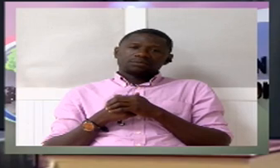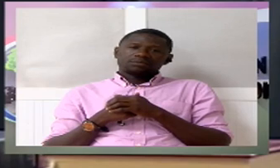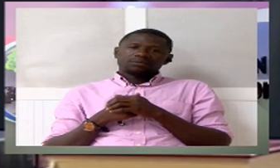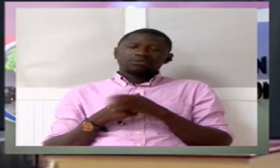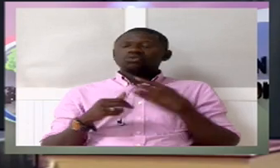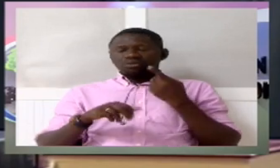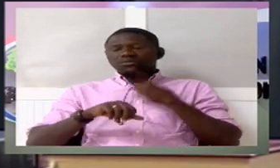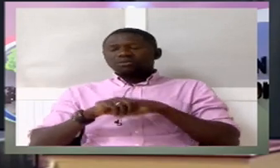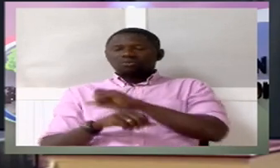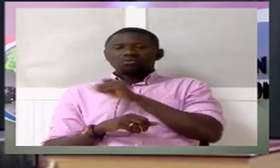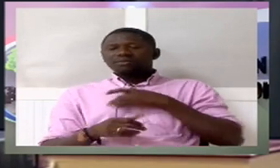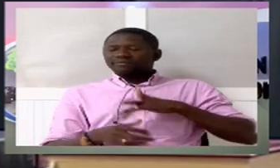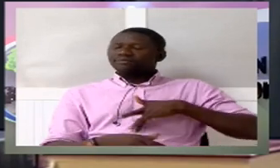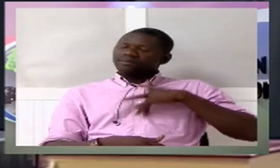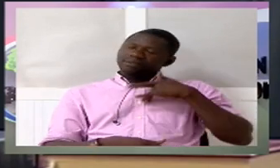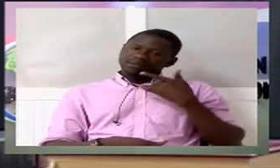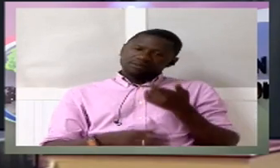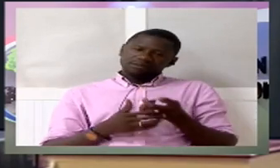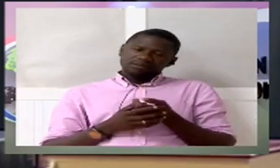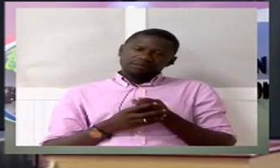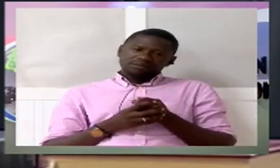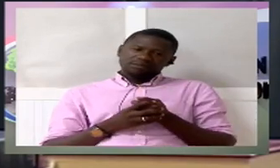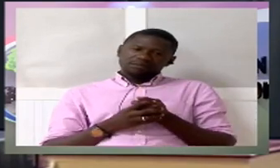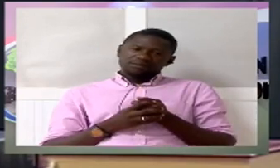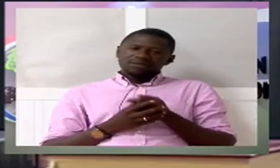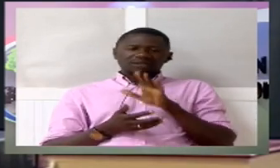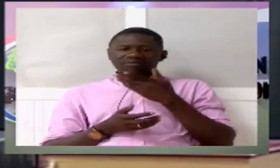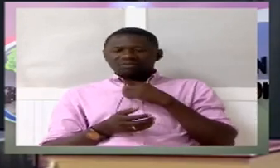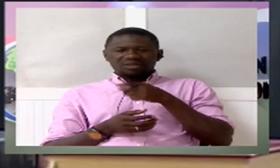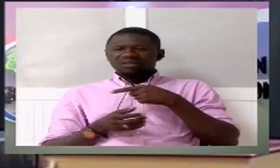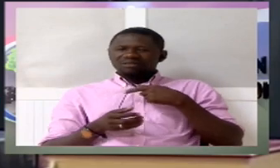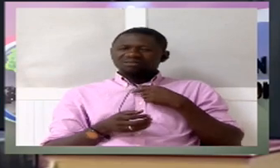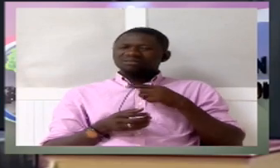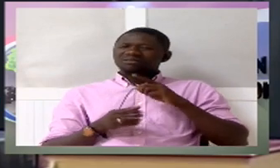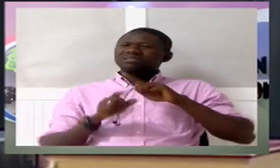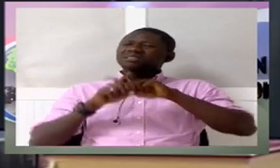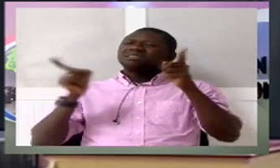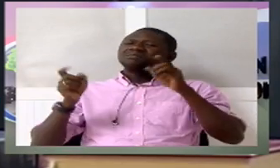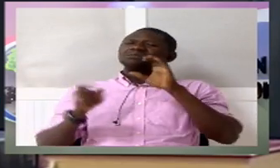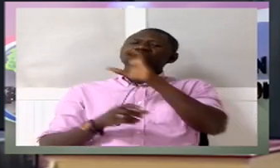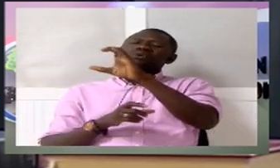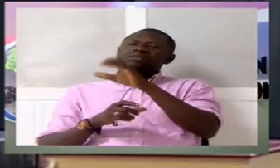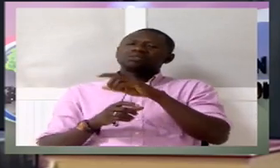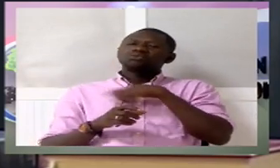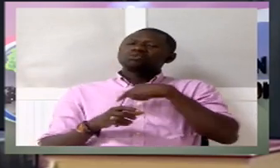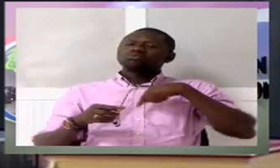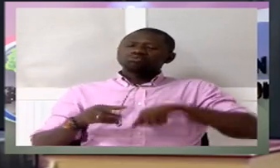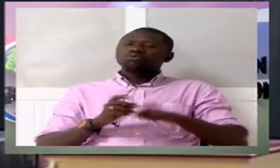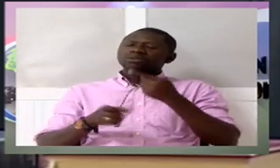Sometimes we feel as if we are in a foreign land. But